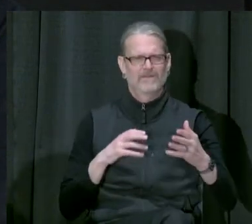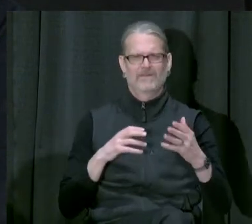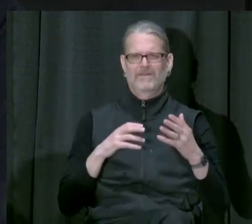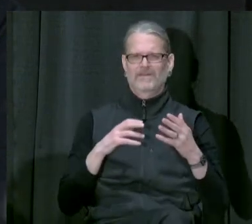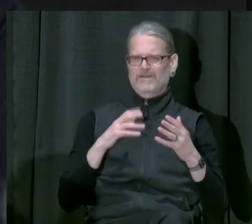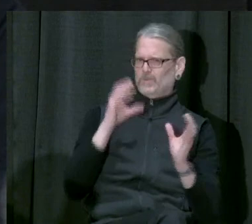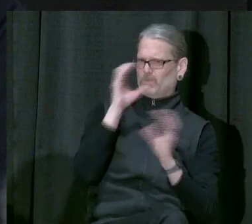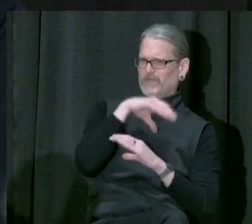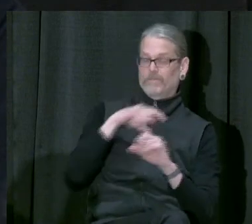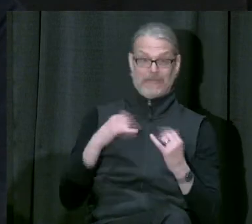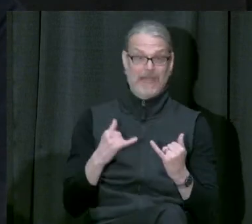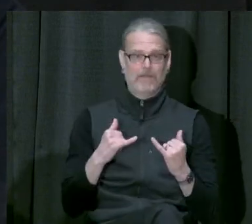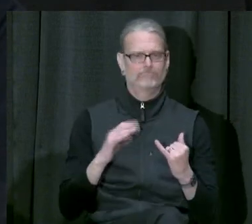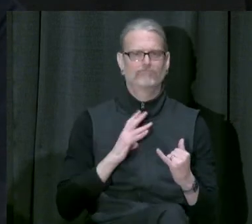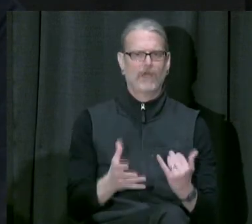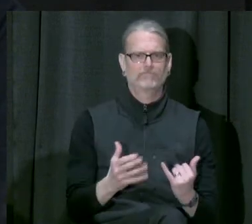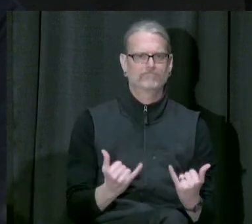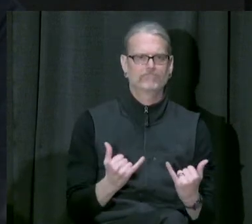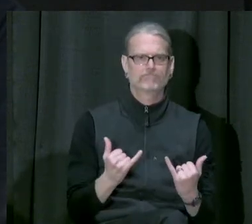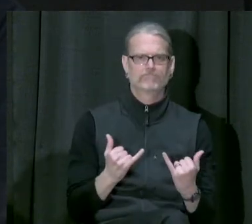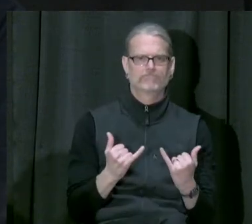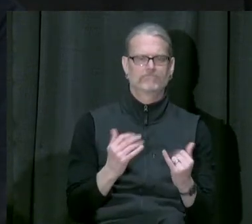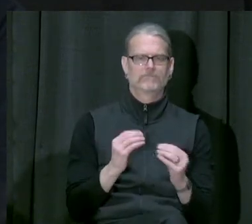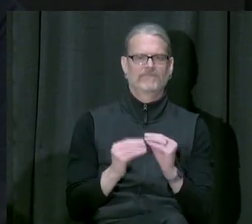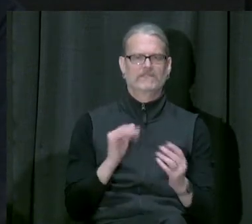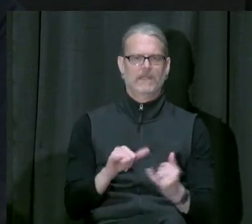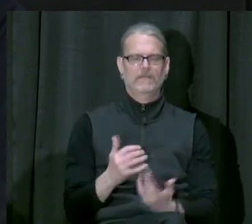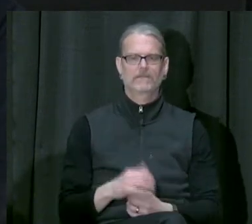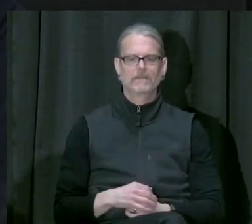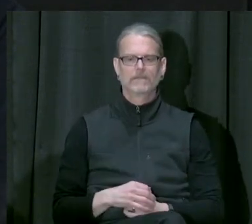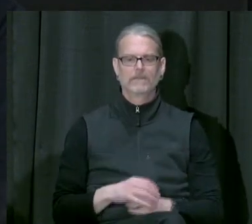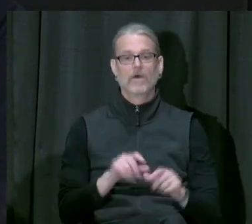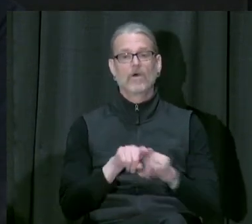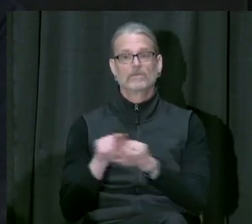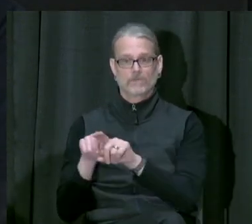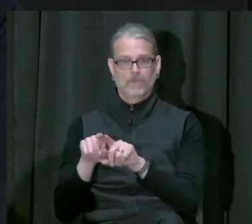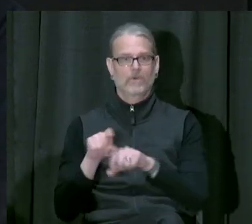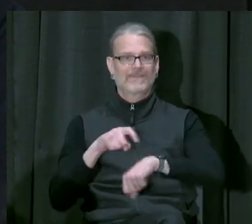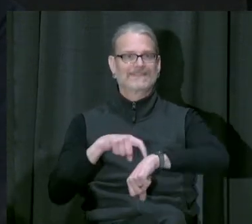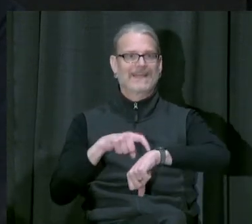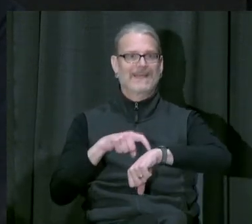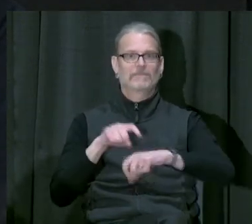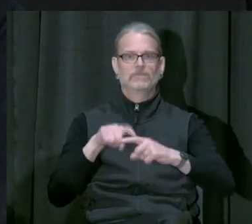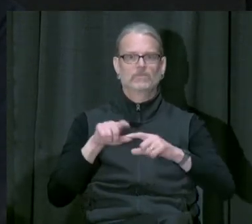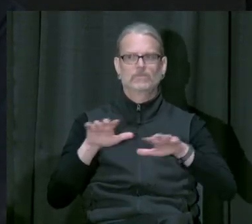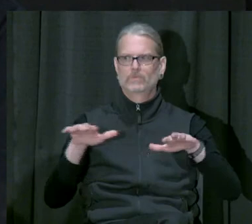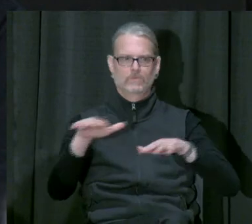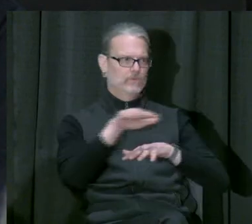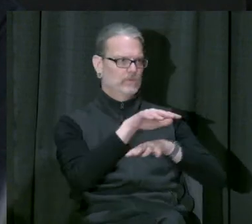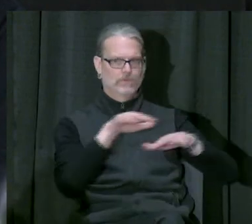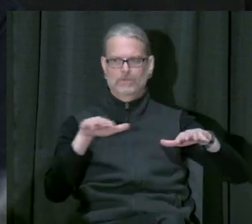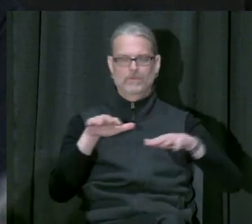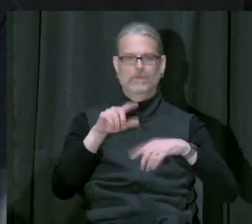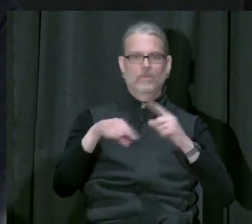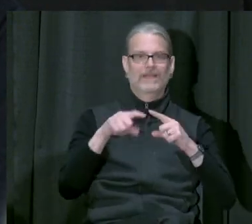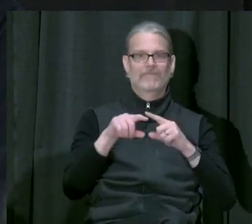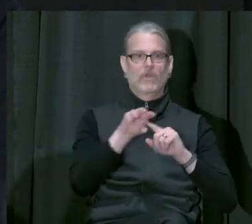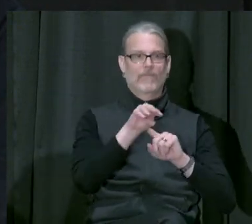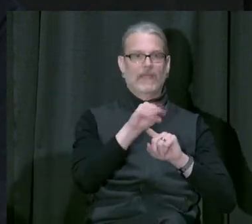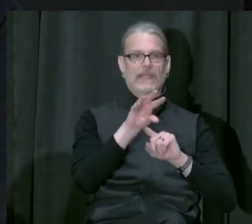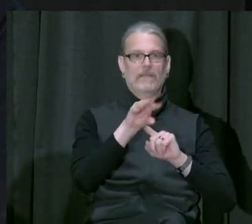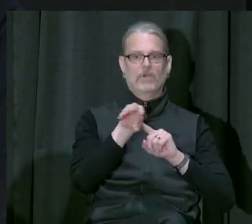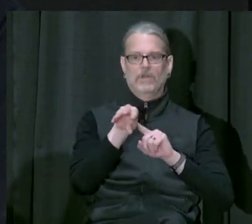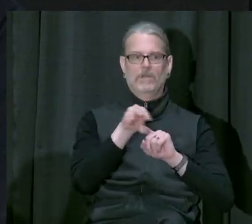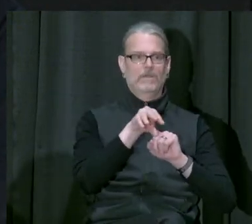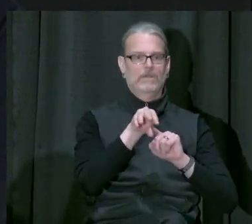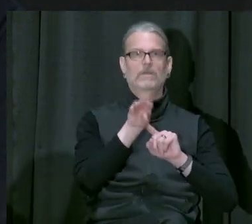beautifully. And the other thing was the time to localize, how quickly, once the camera is tilted